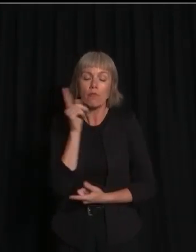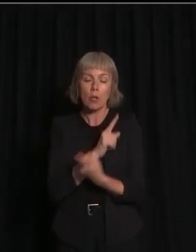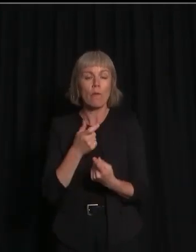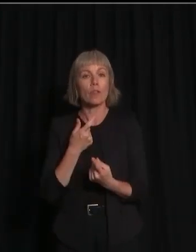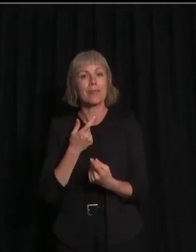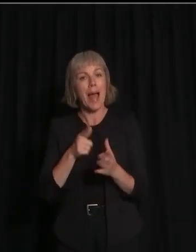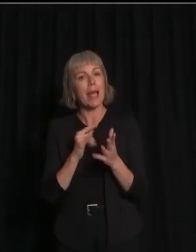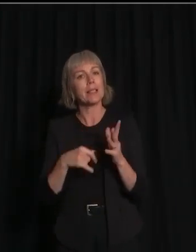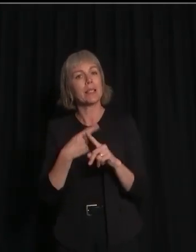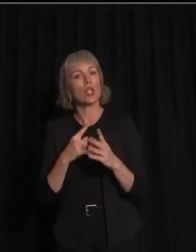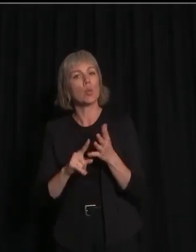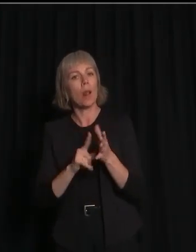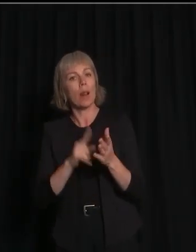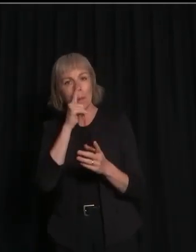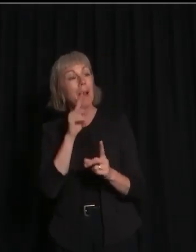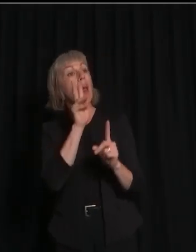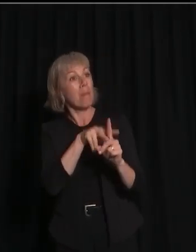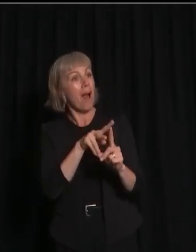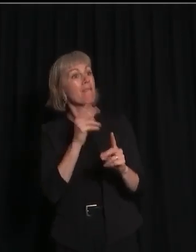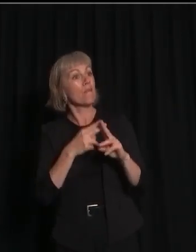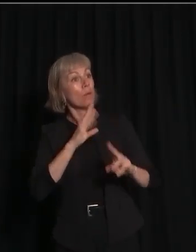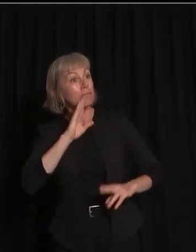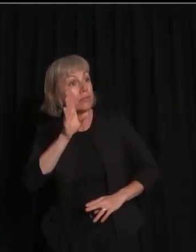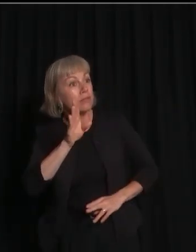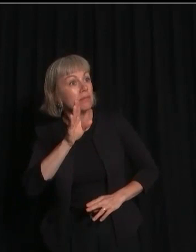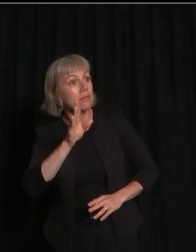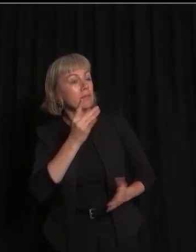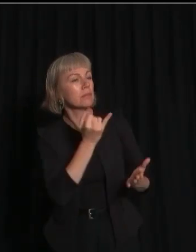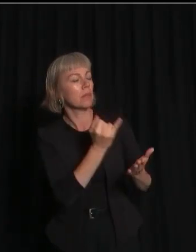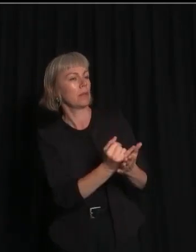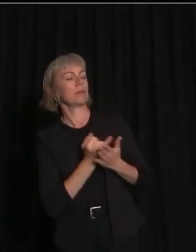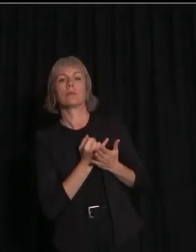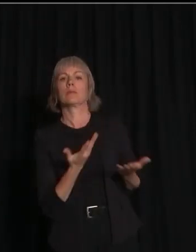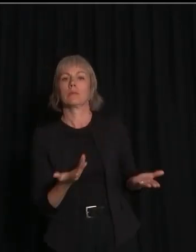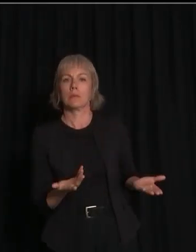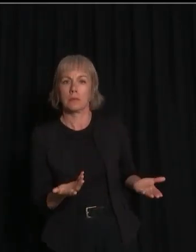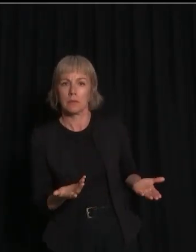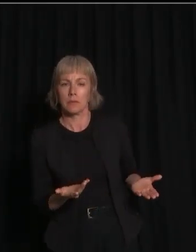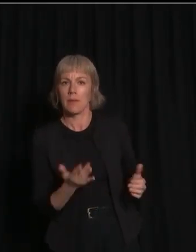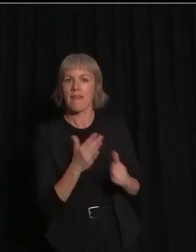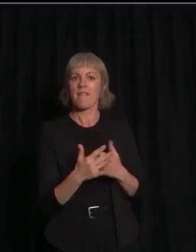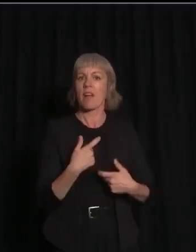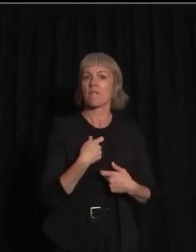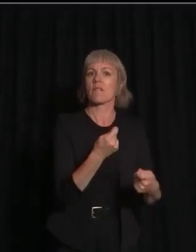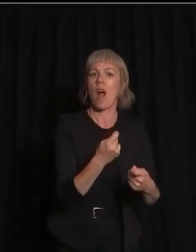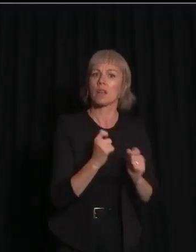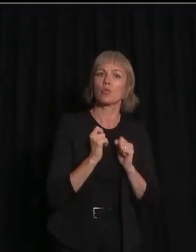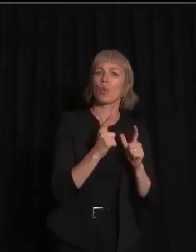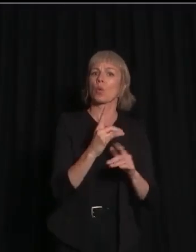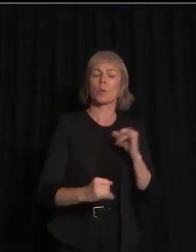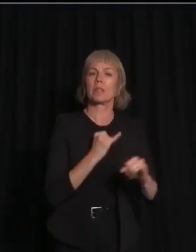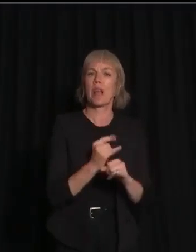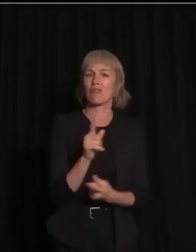time. None of my asexual colleagues around the world have ever been invited to attend a conference. It never